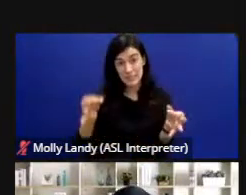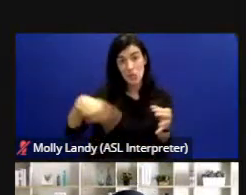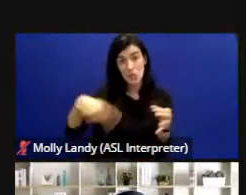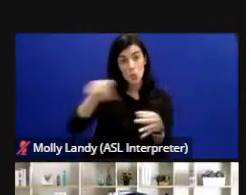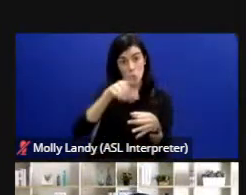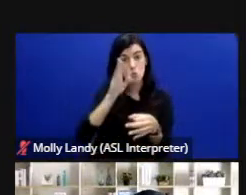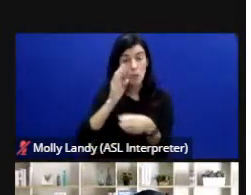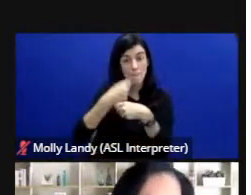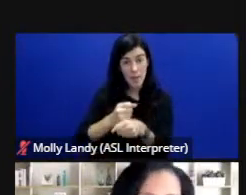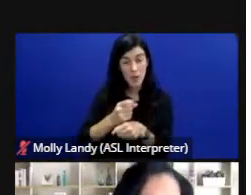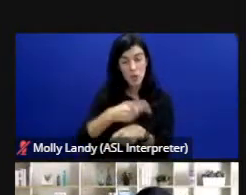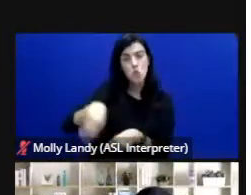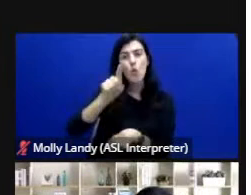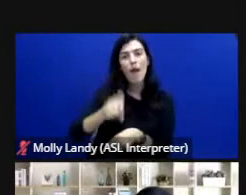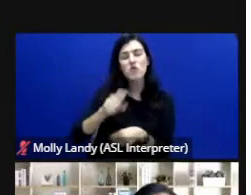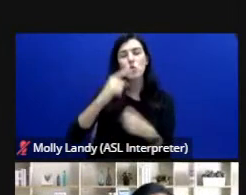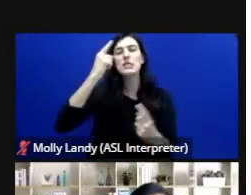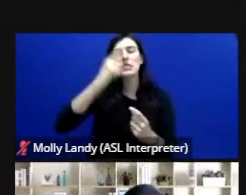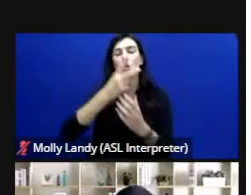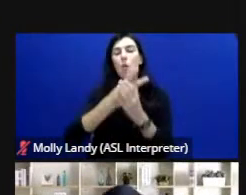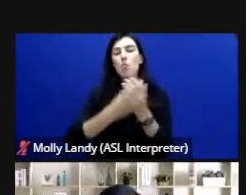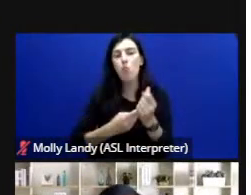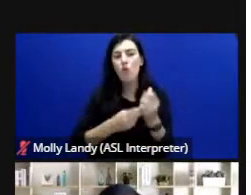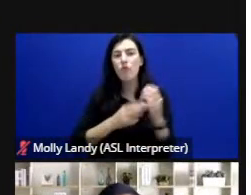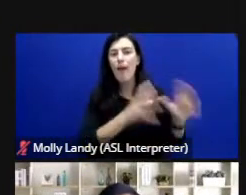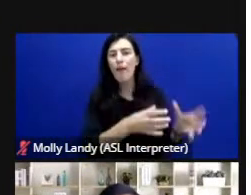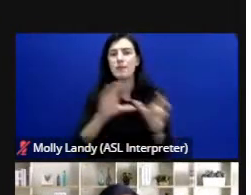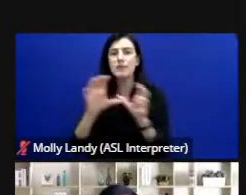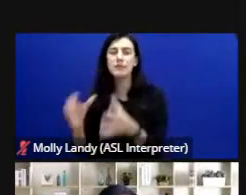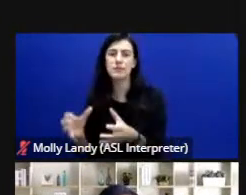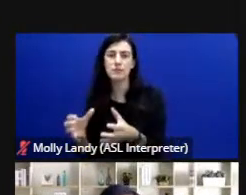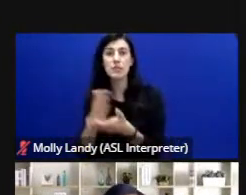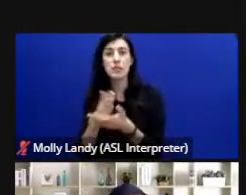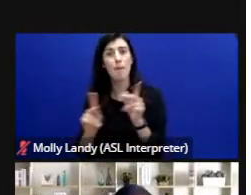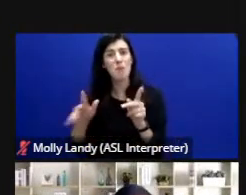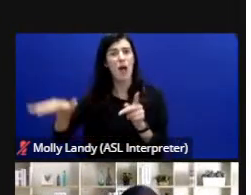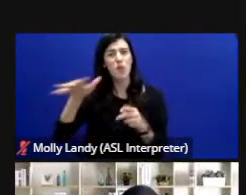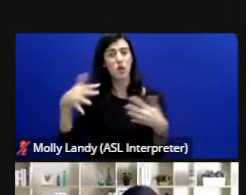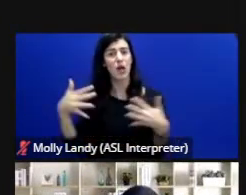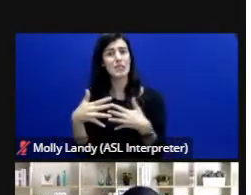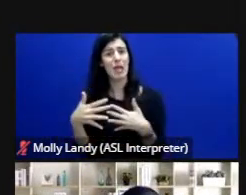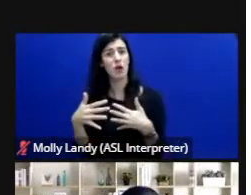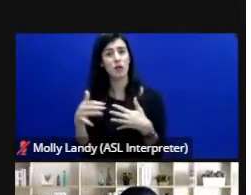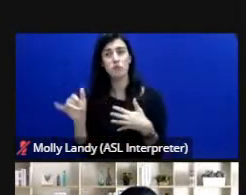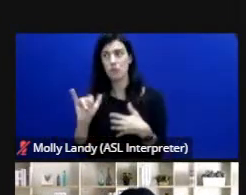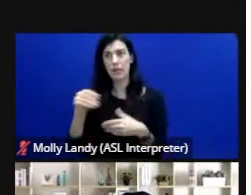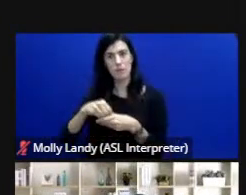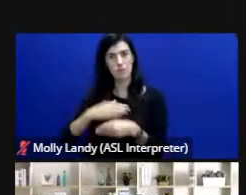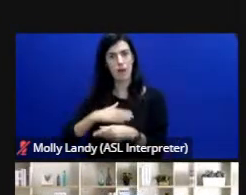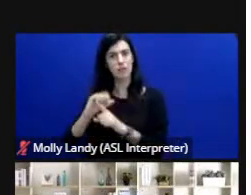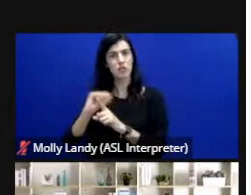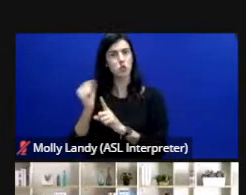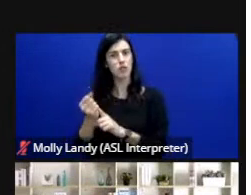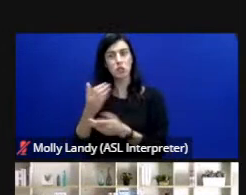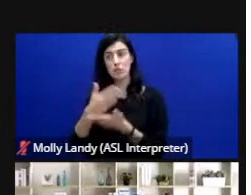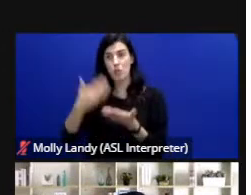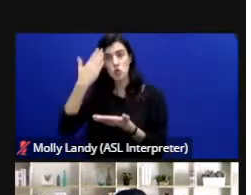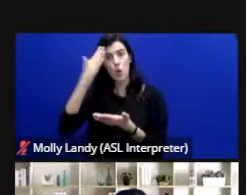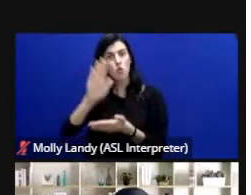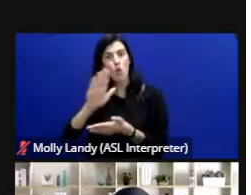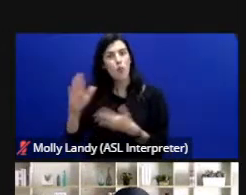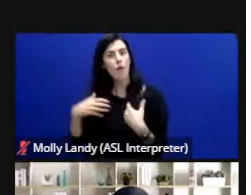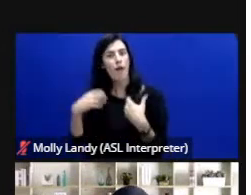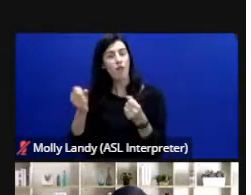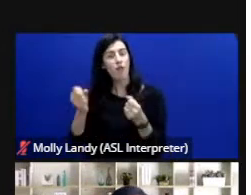have to consider both ends. There's scared people out there. There's people in my situation that don't know their health history and maybe